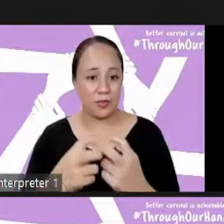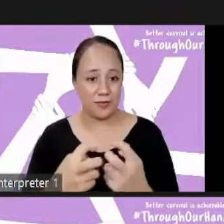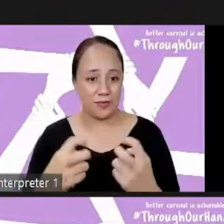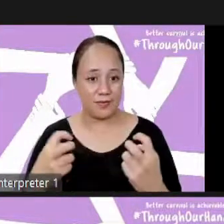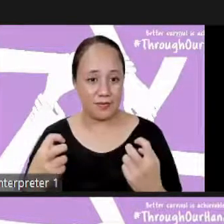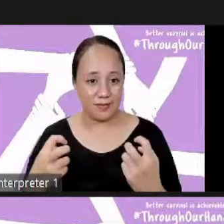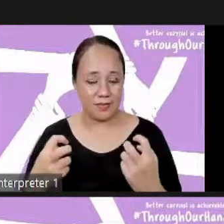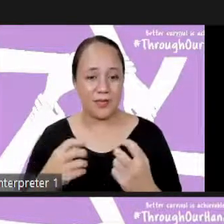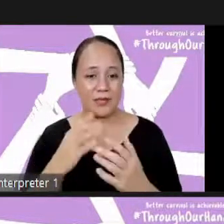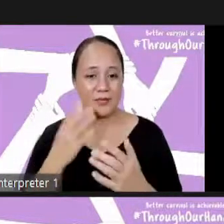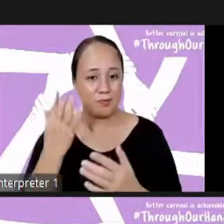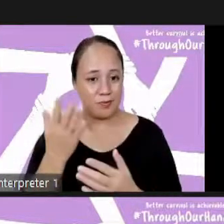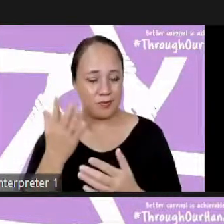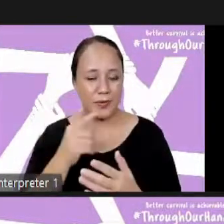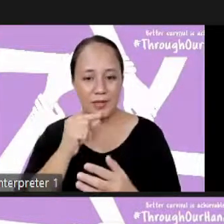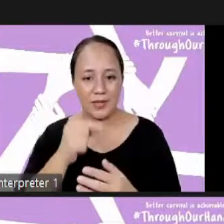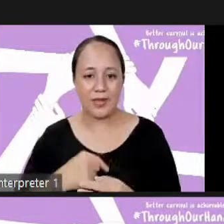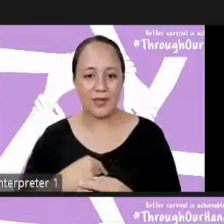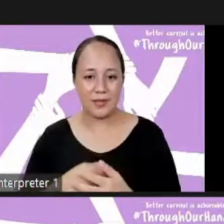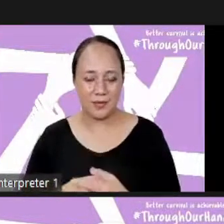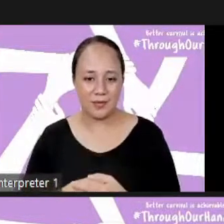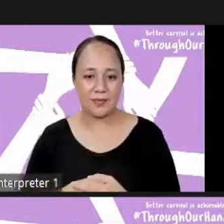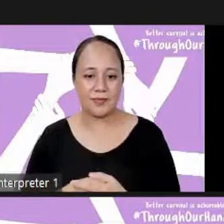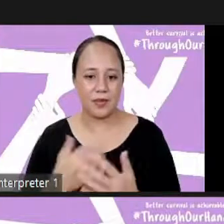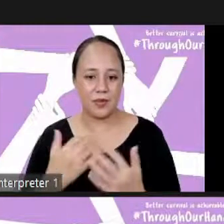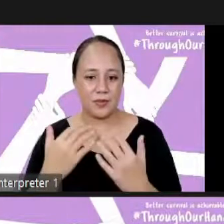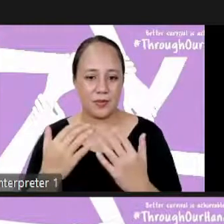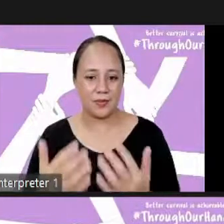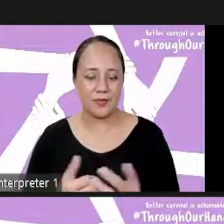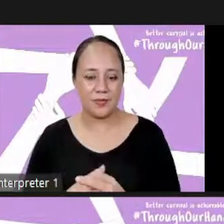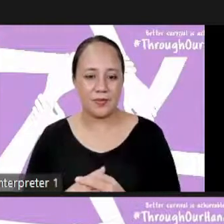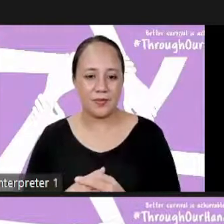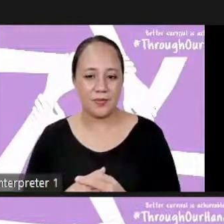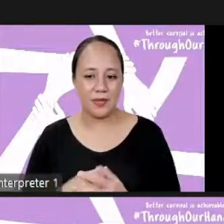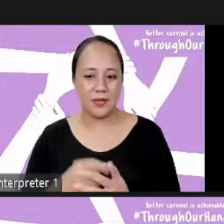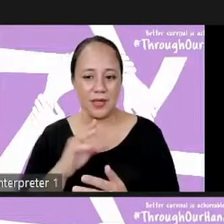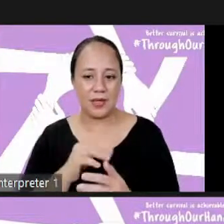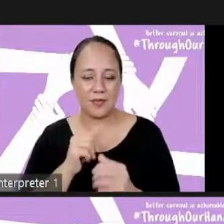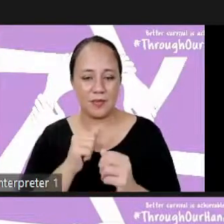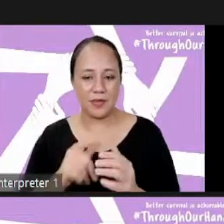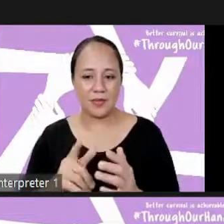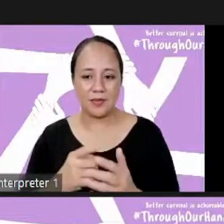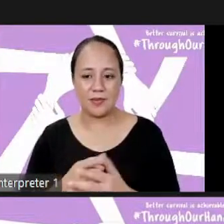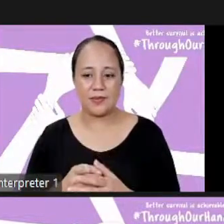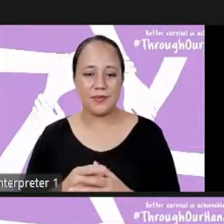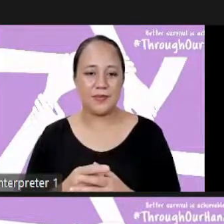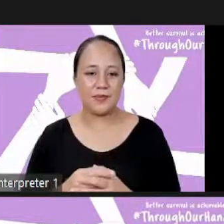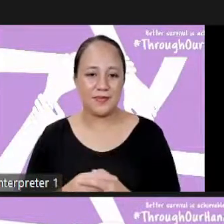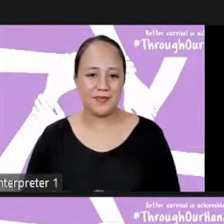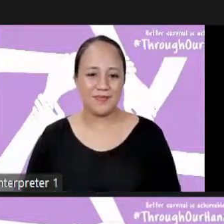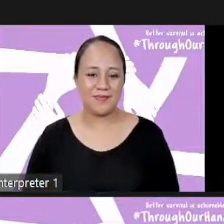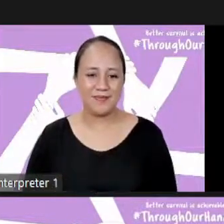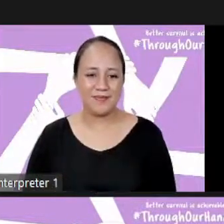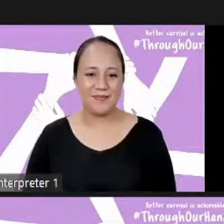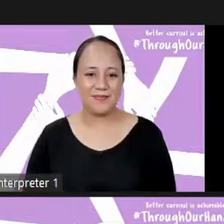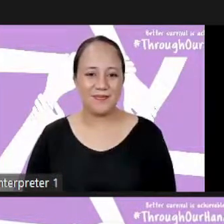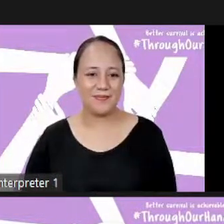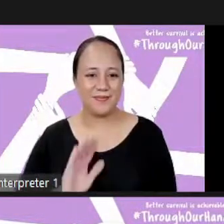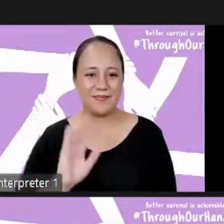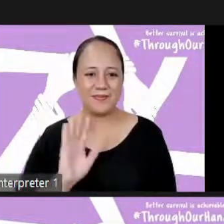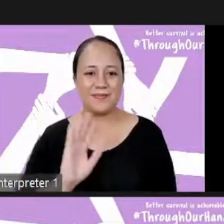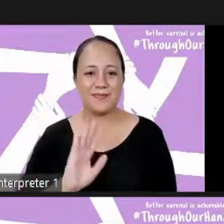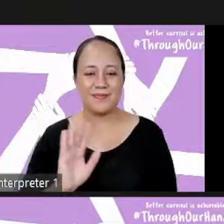panelists, speakers, guests, and audience, and may God bless you for the rest of the day.